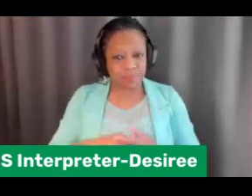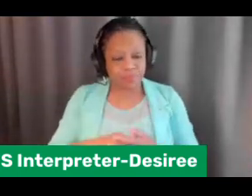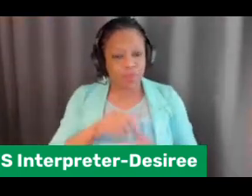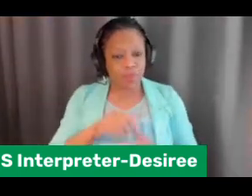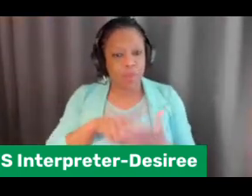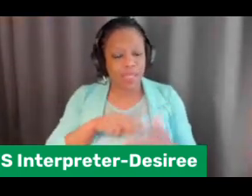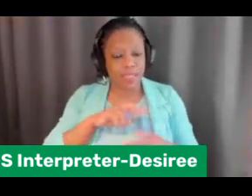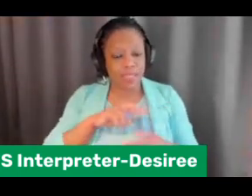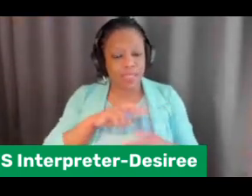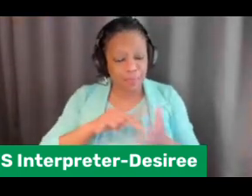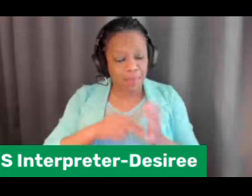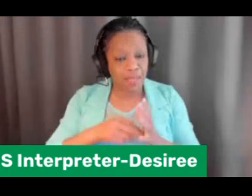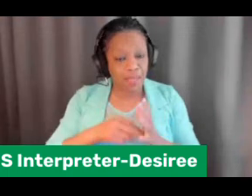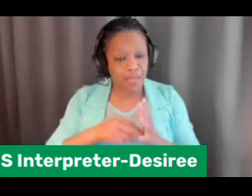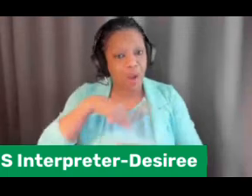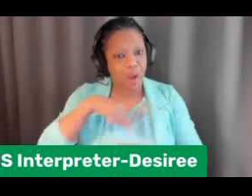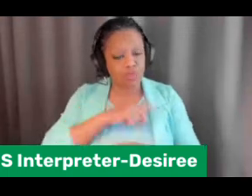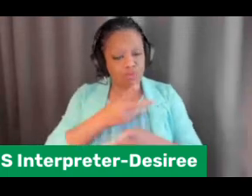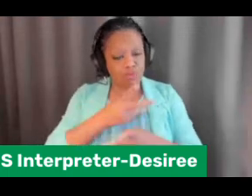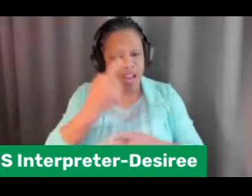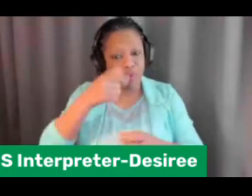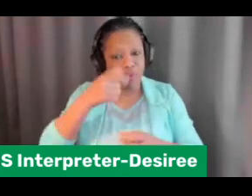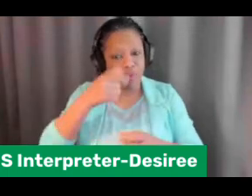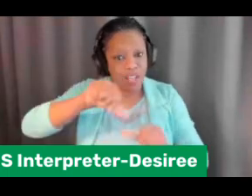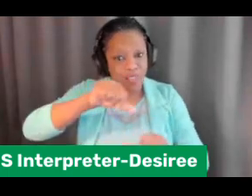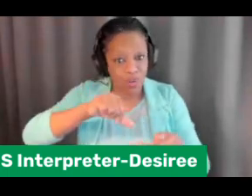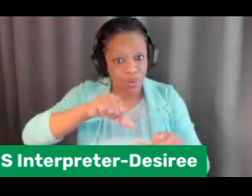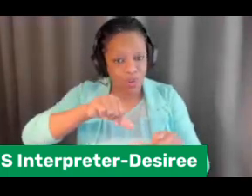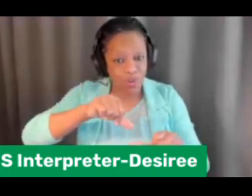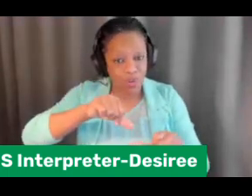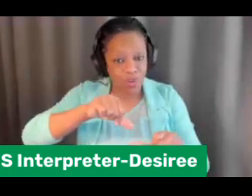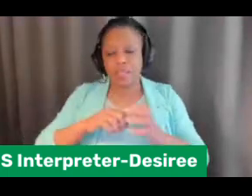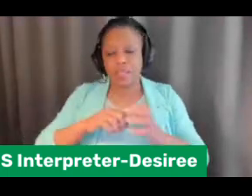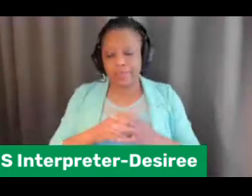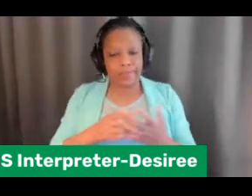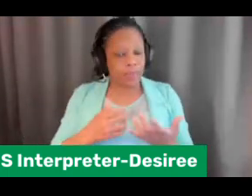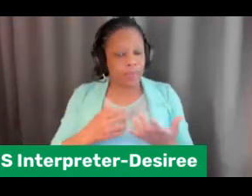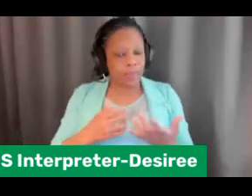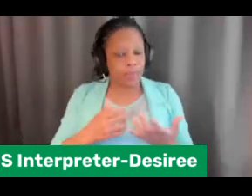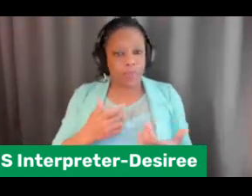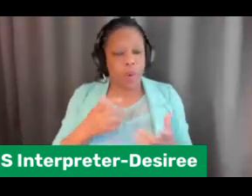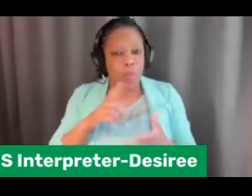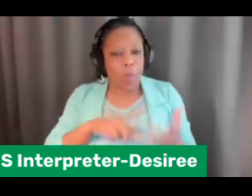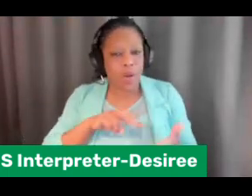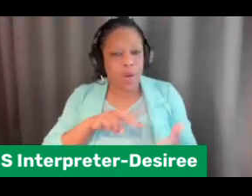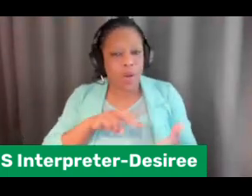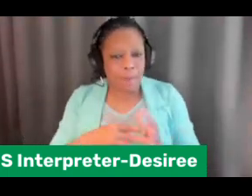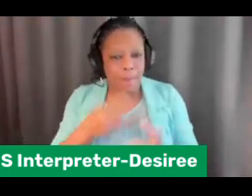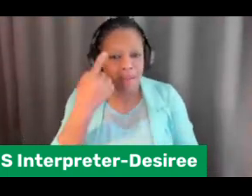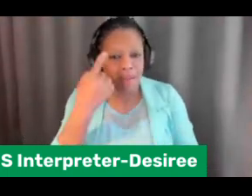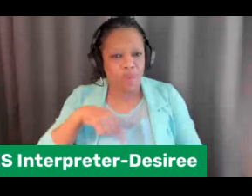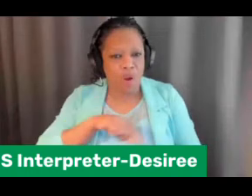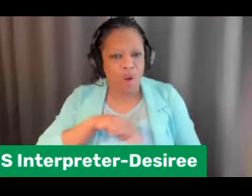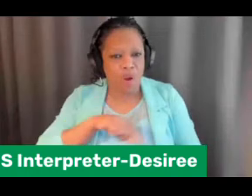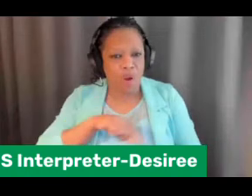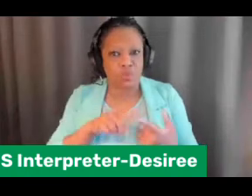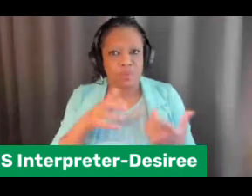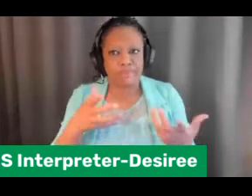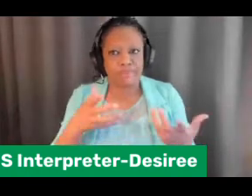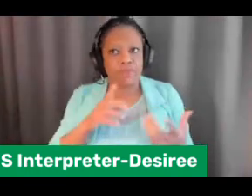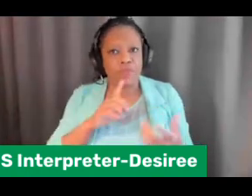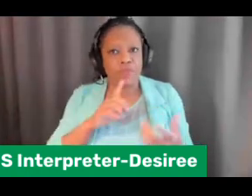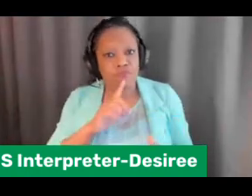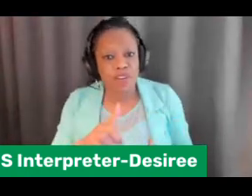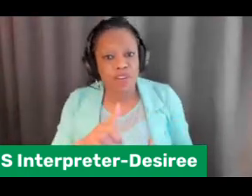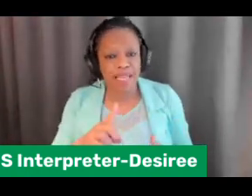for each other as people who are oftentimes positioned to pour into other people? What does it mean for us to actually fill our